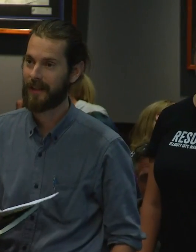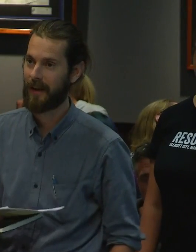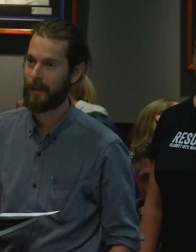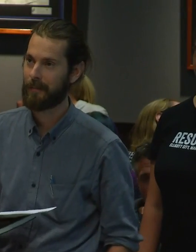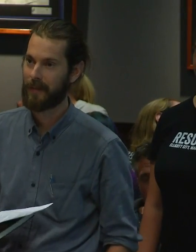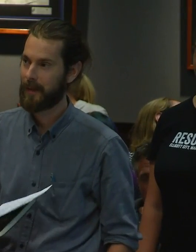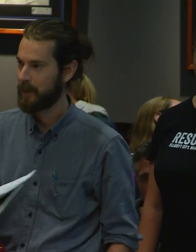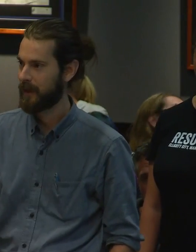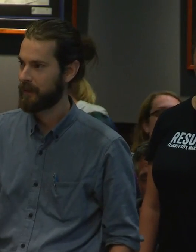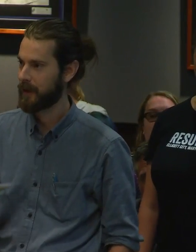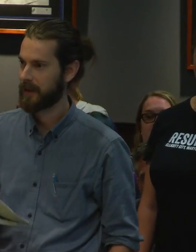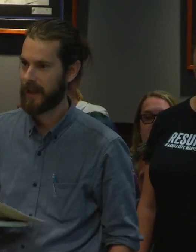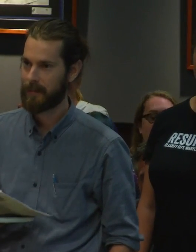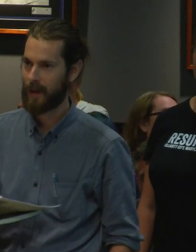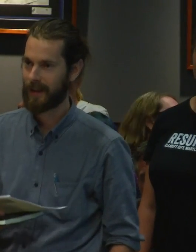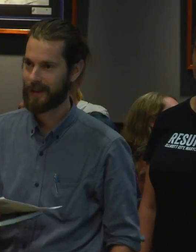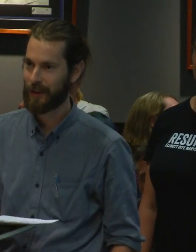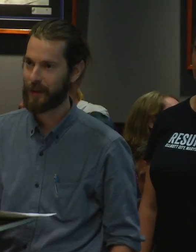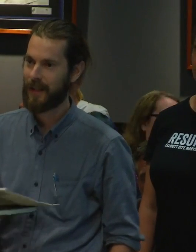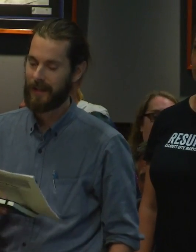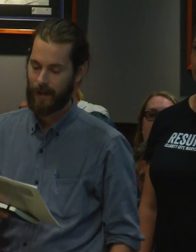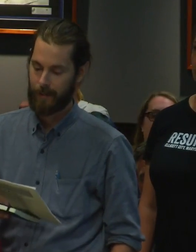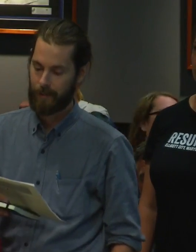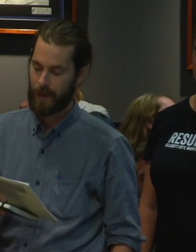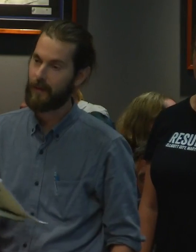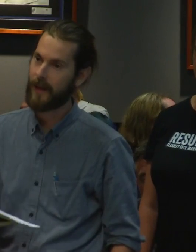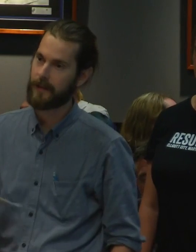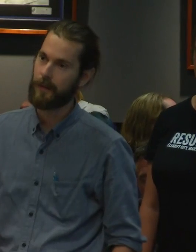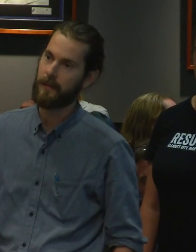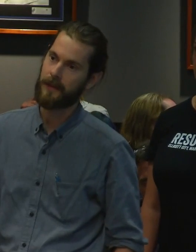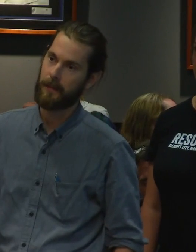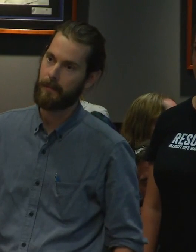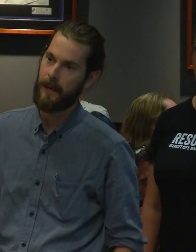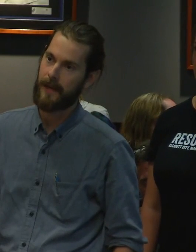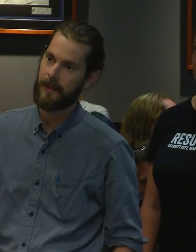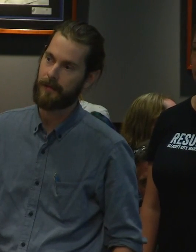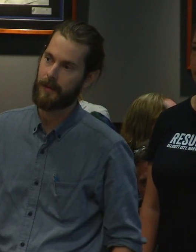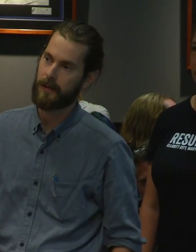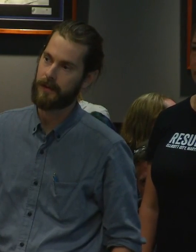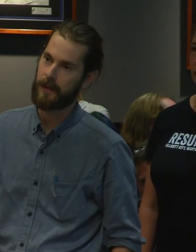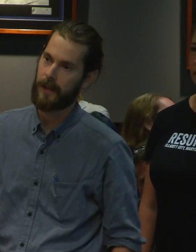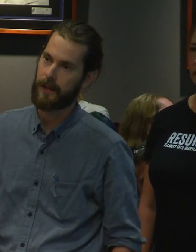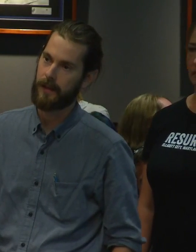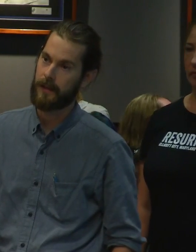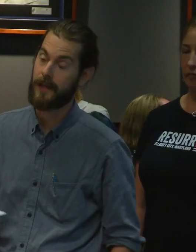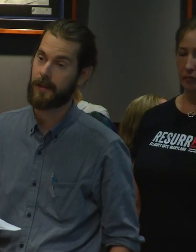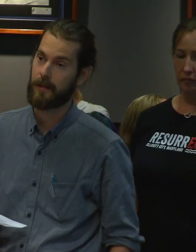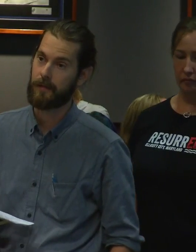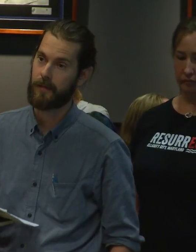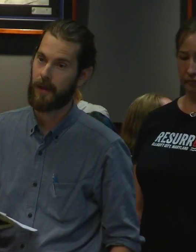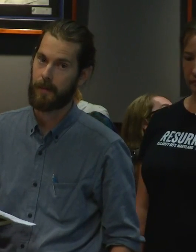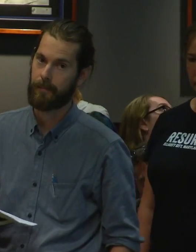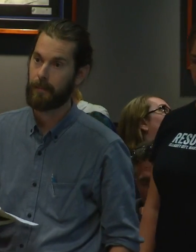curious, be fun for you guys modeling this too, if as improvements are made, if there's any intention